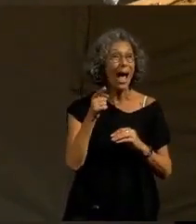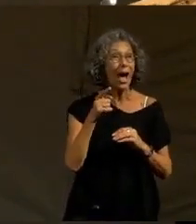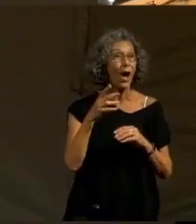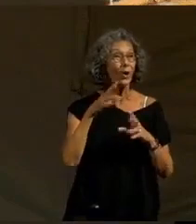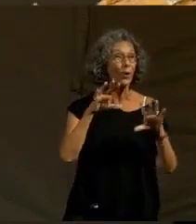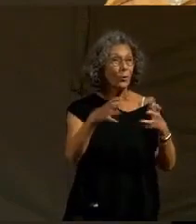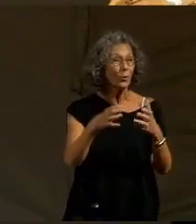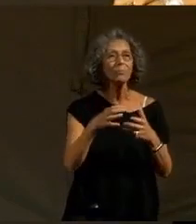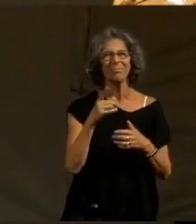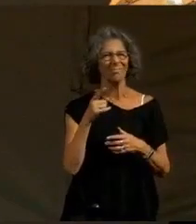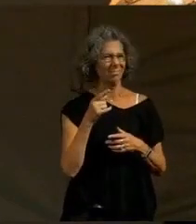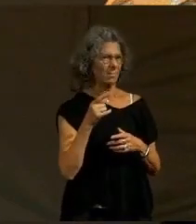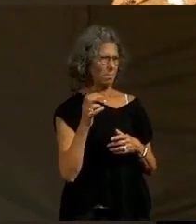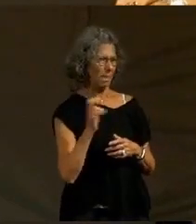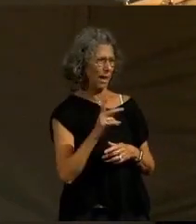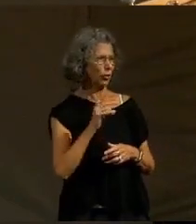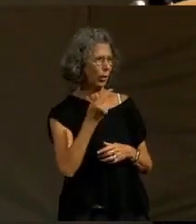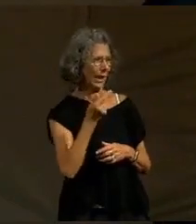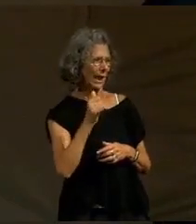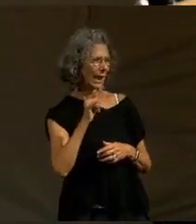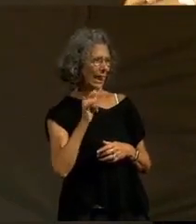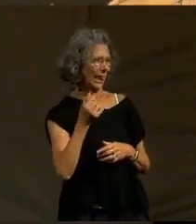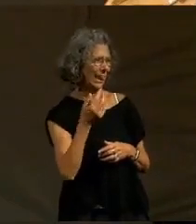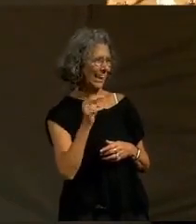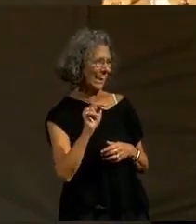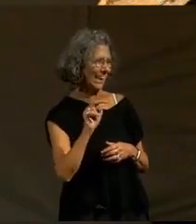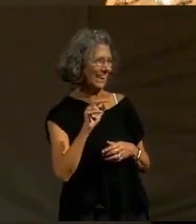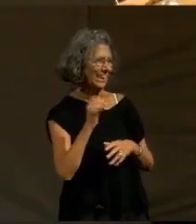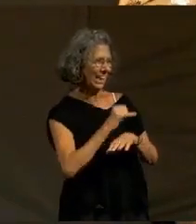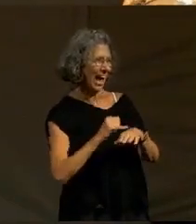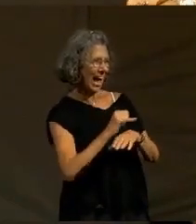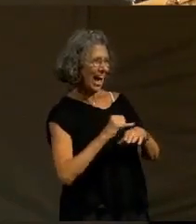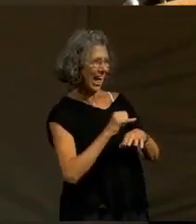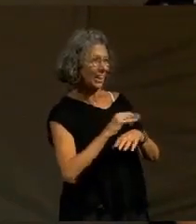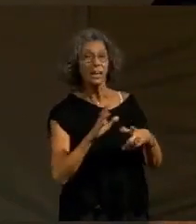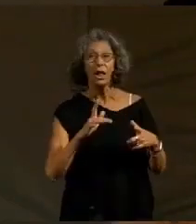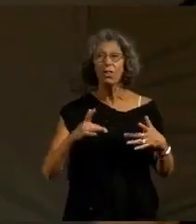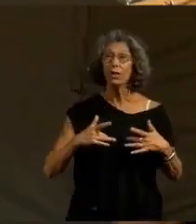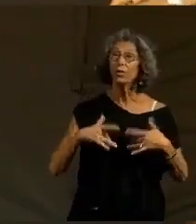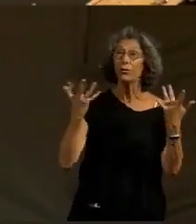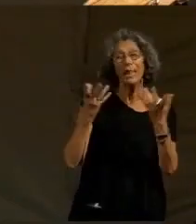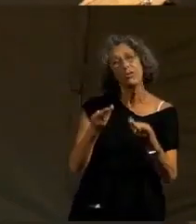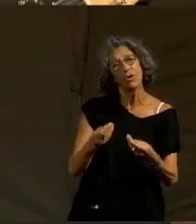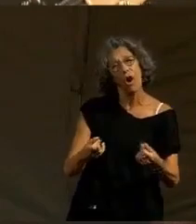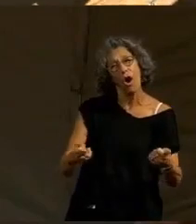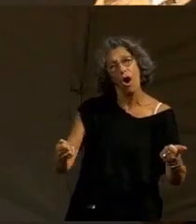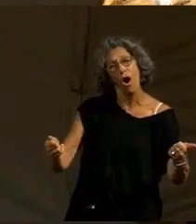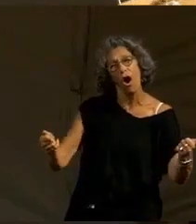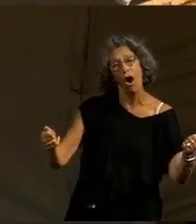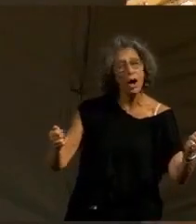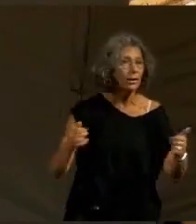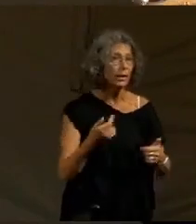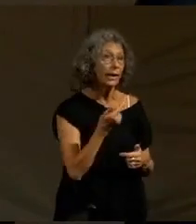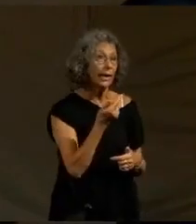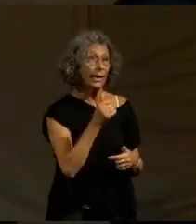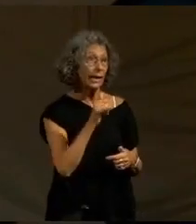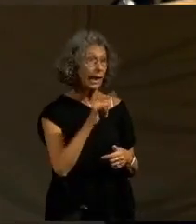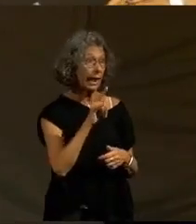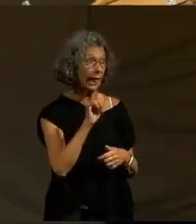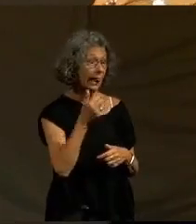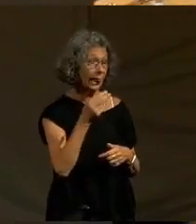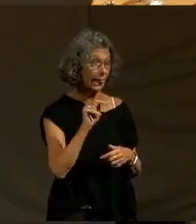gone. Thrill is gone away. Seven stranded castaways here on Gilligan's Isle. Well,